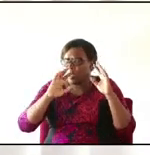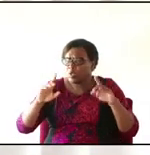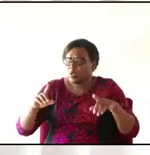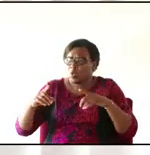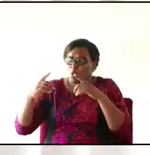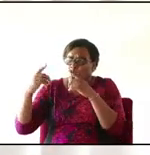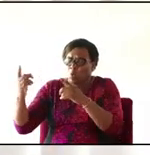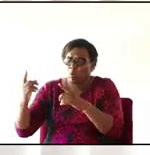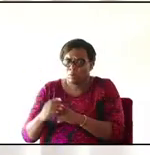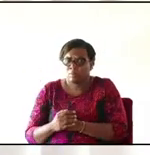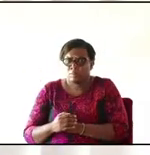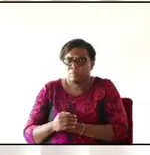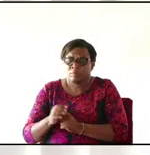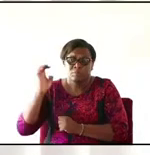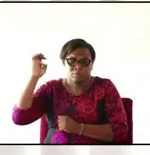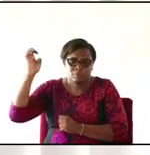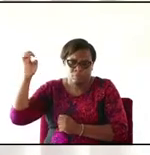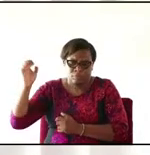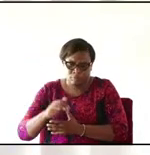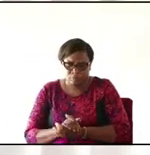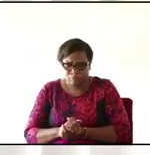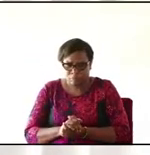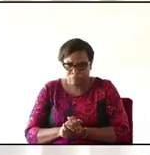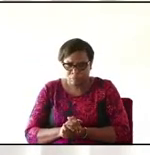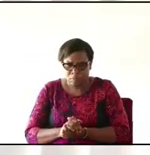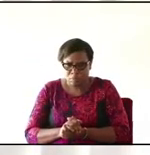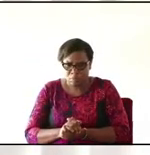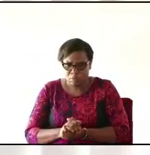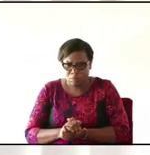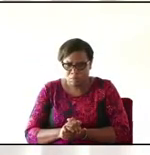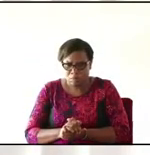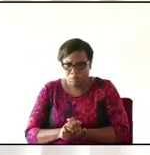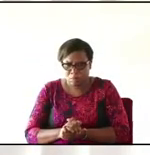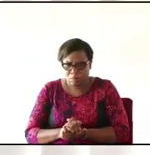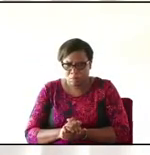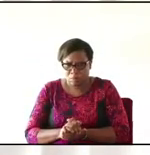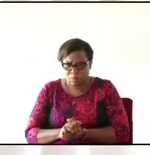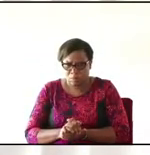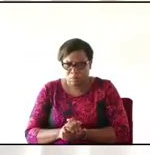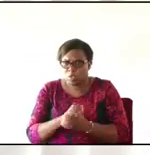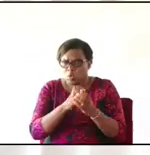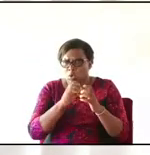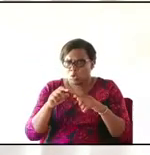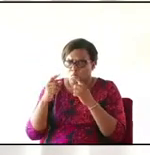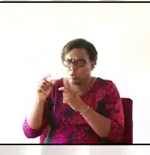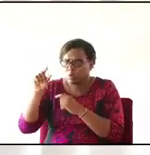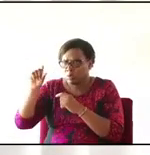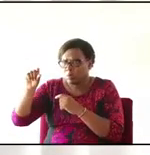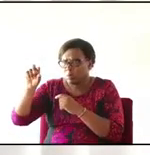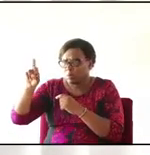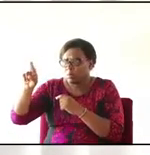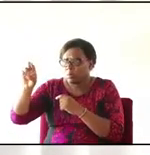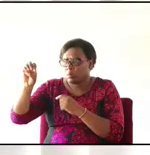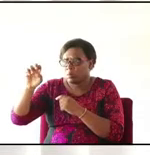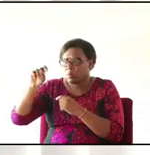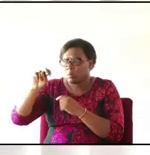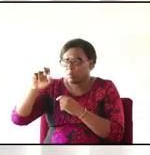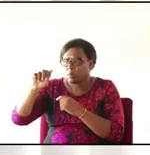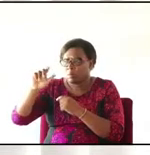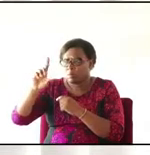mission field. She wanted to go to Grenada to youth with a mission to be